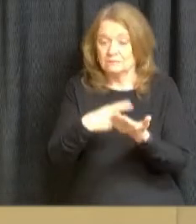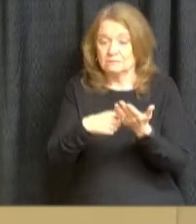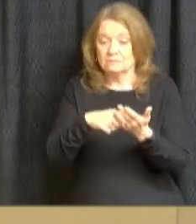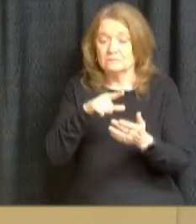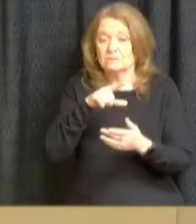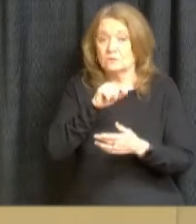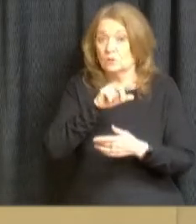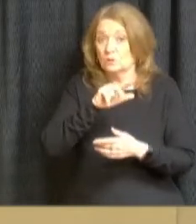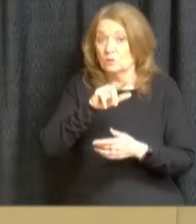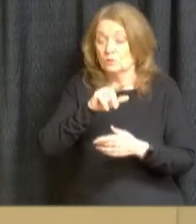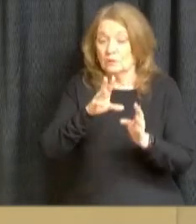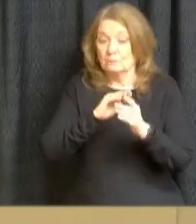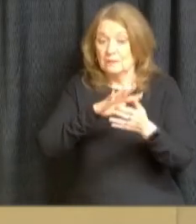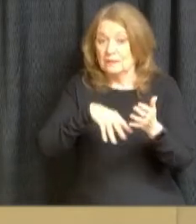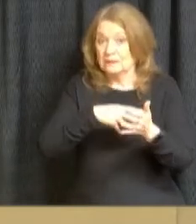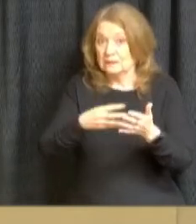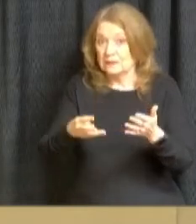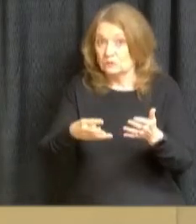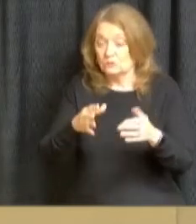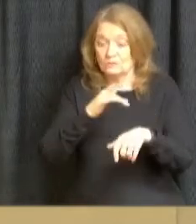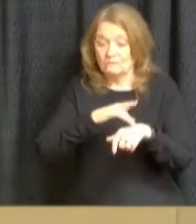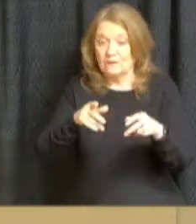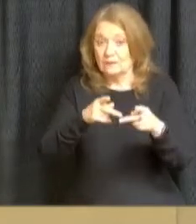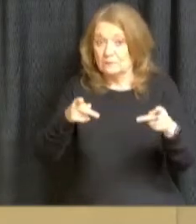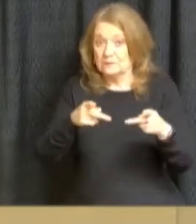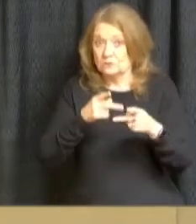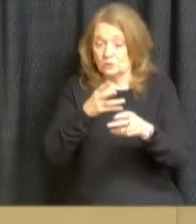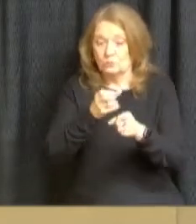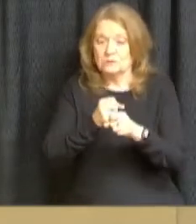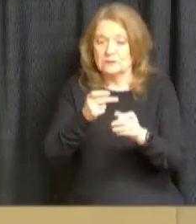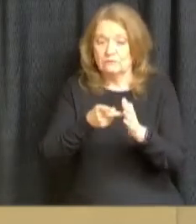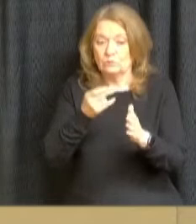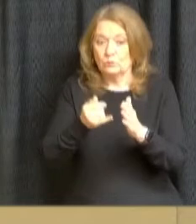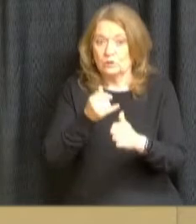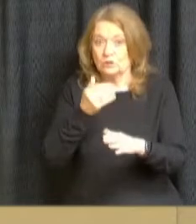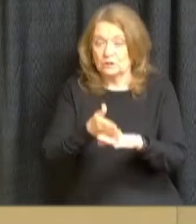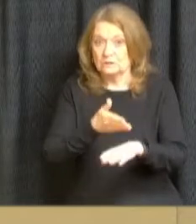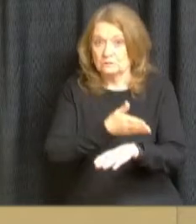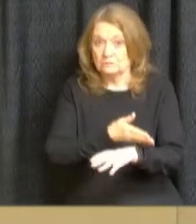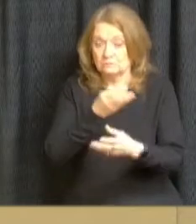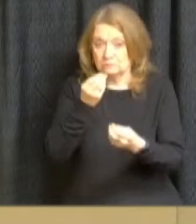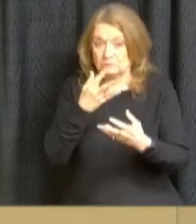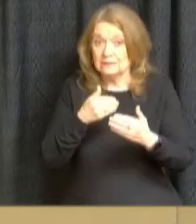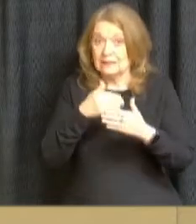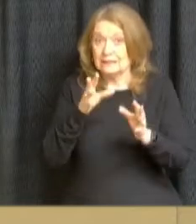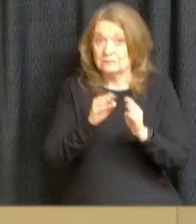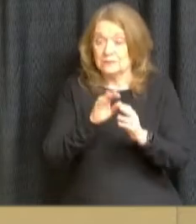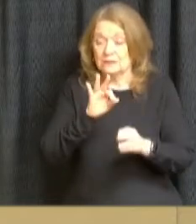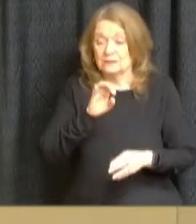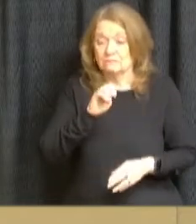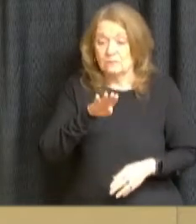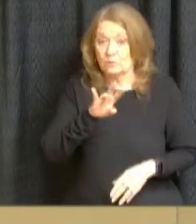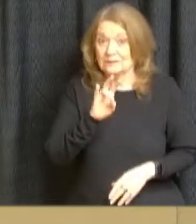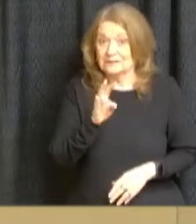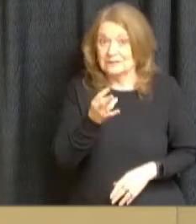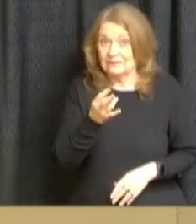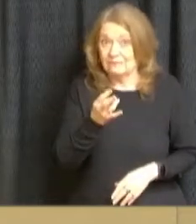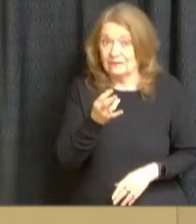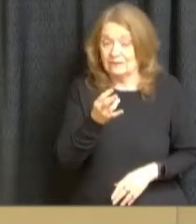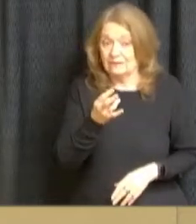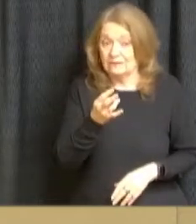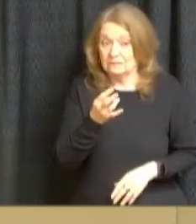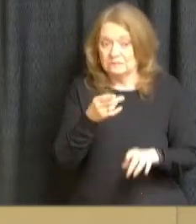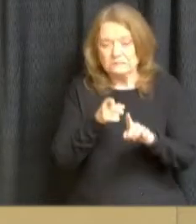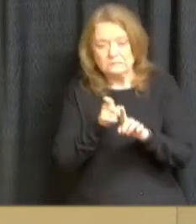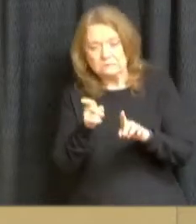2023 meeting schedule, vacant positions, and received project updates. The next meeting is going to be held on February 7th. That is a slight departure